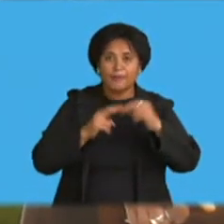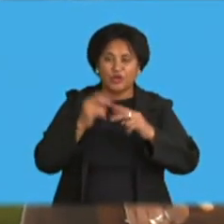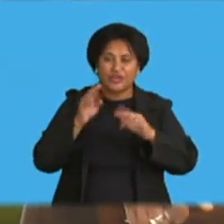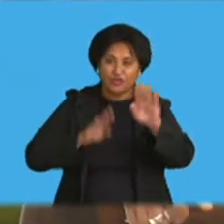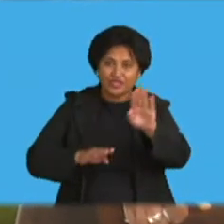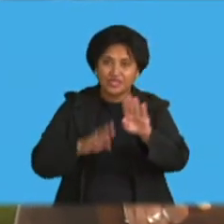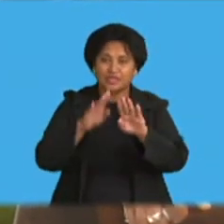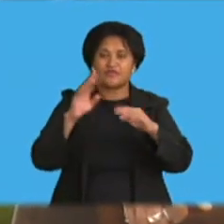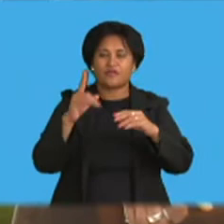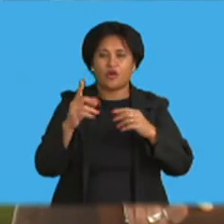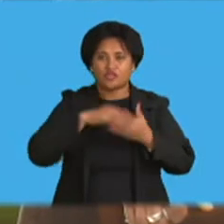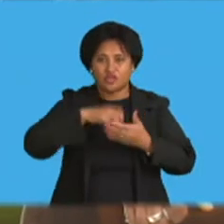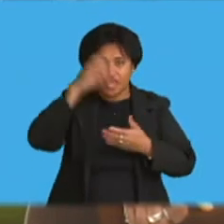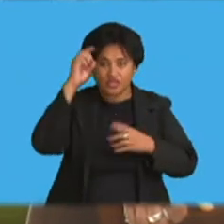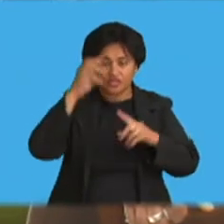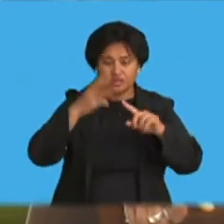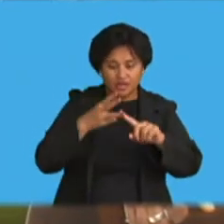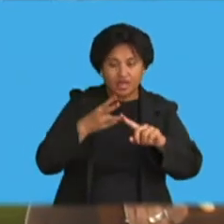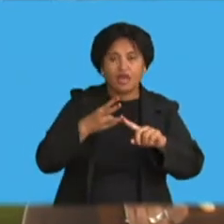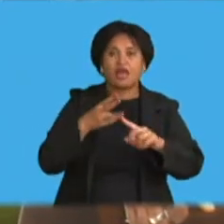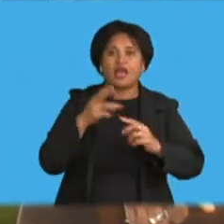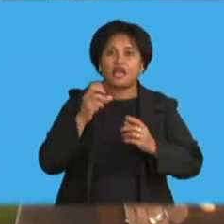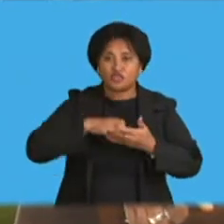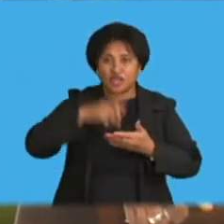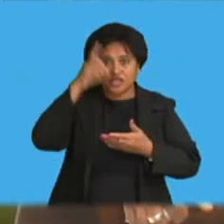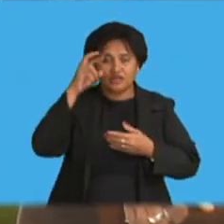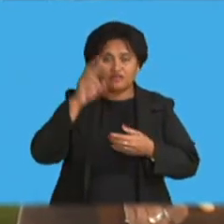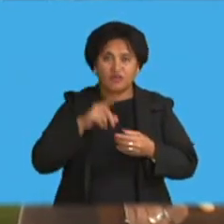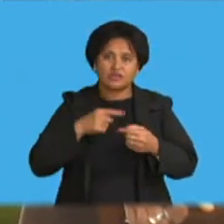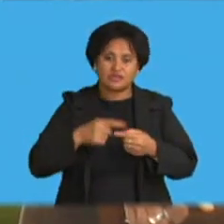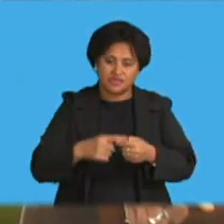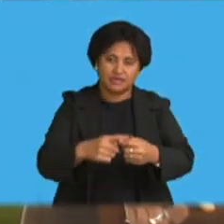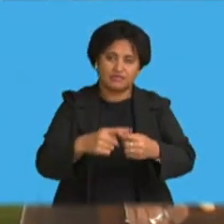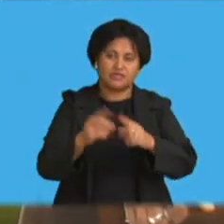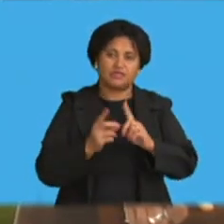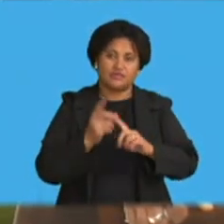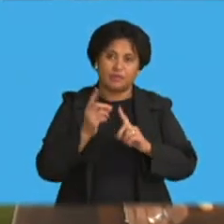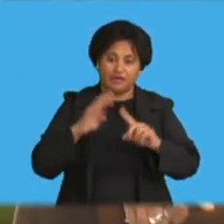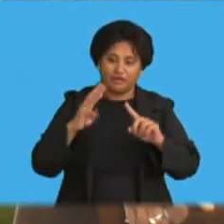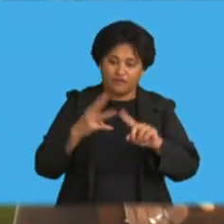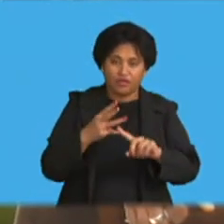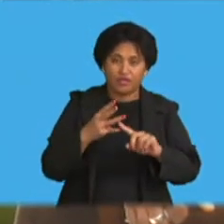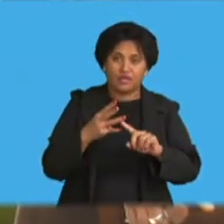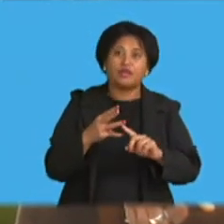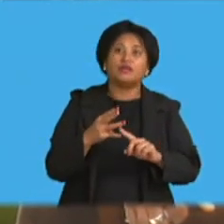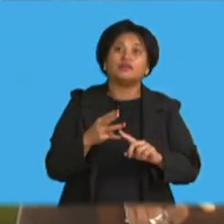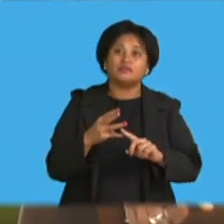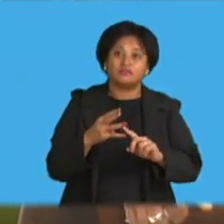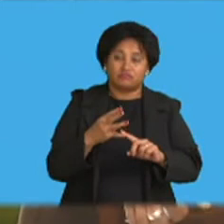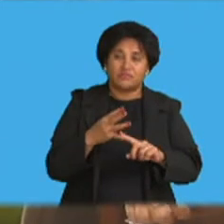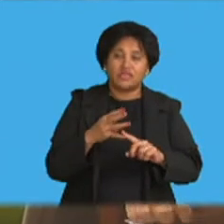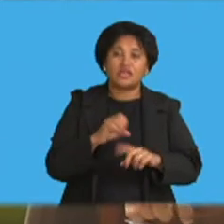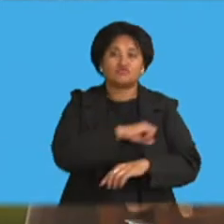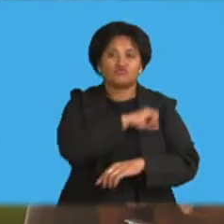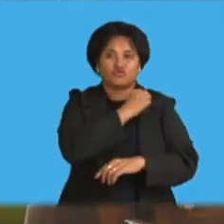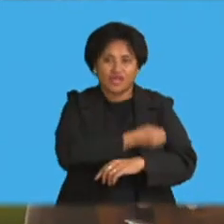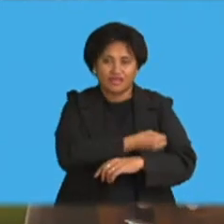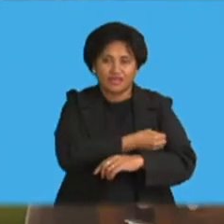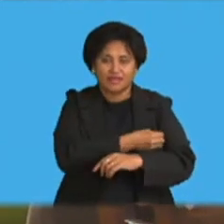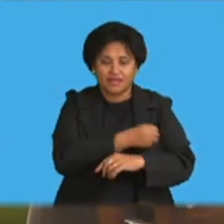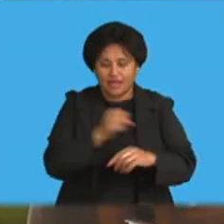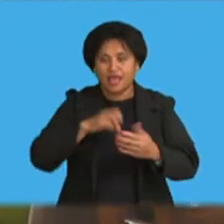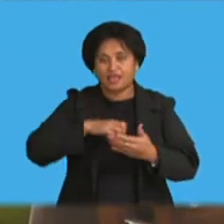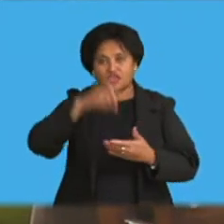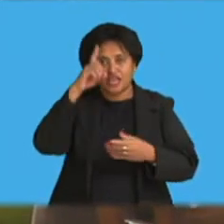education. Thirdly, education for sustainable development. And fourthly, strengthening educational partnerships. Madam Speaker, we're